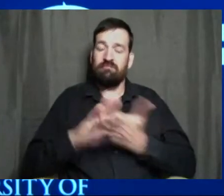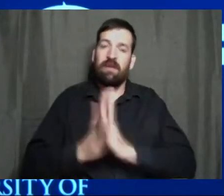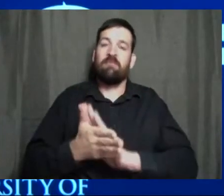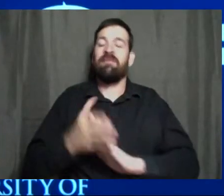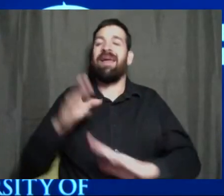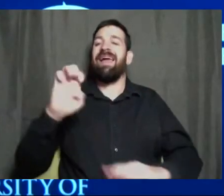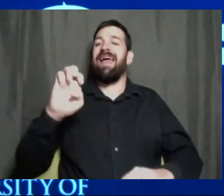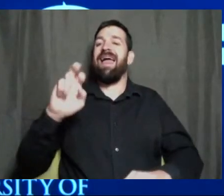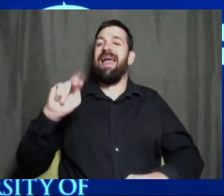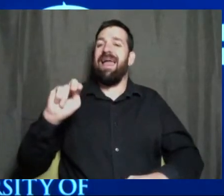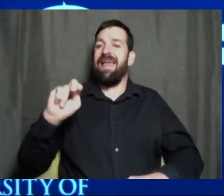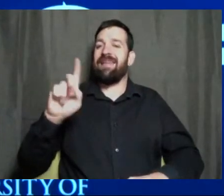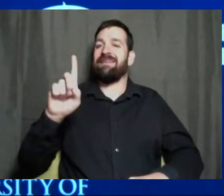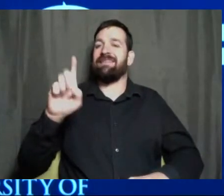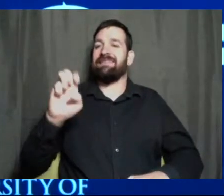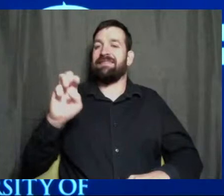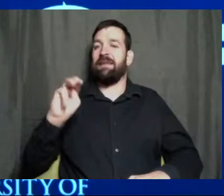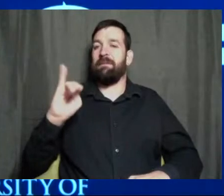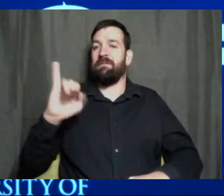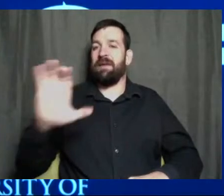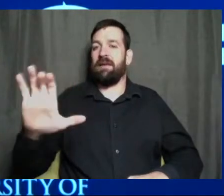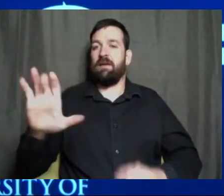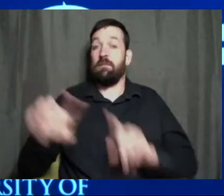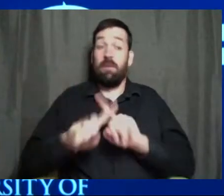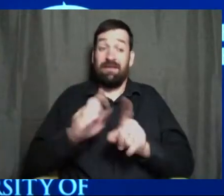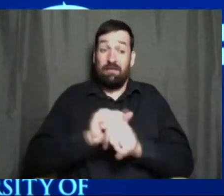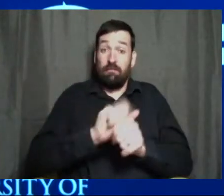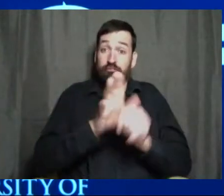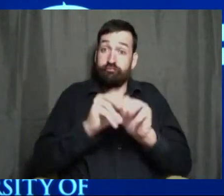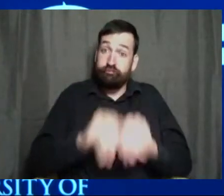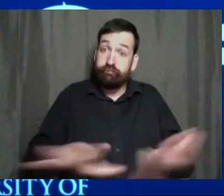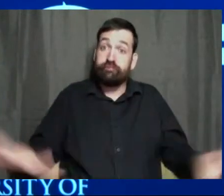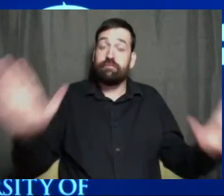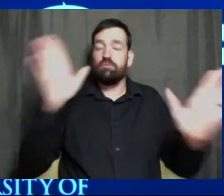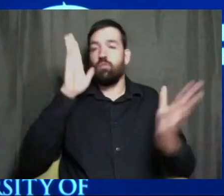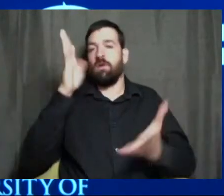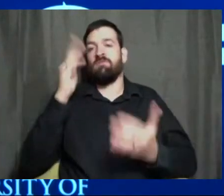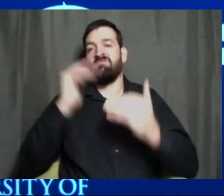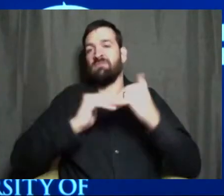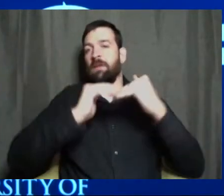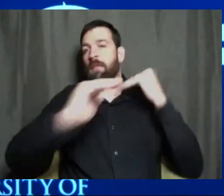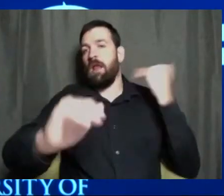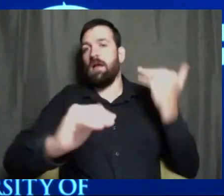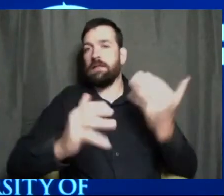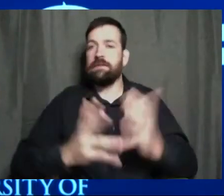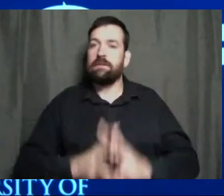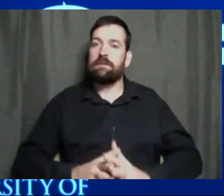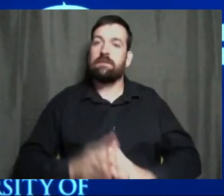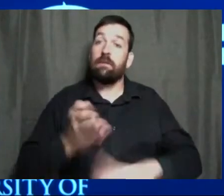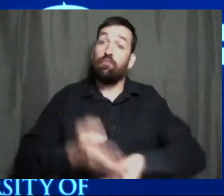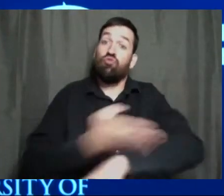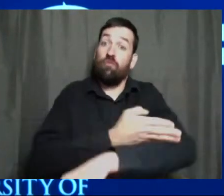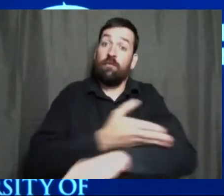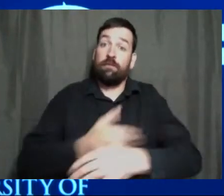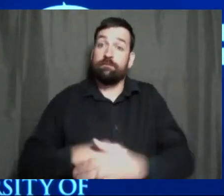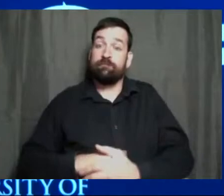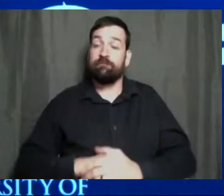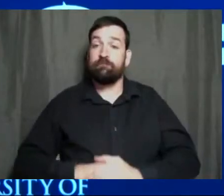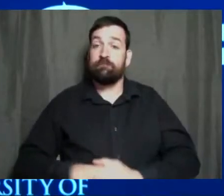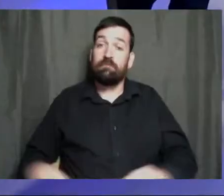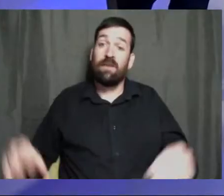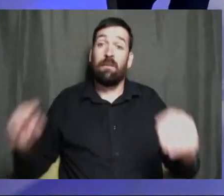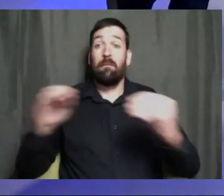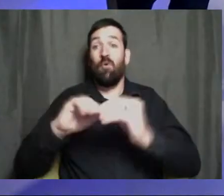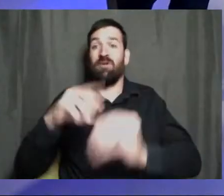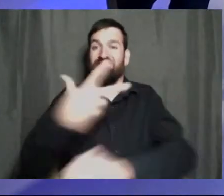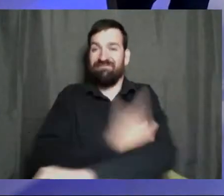but the pandemic levels hopefully will stabilize and improve as we have more needles in arms. All